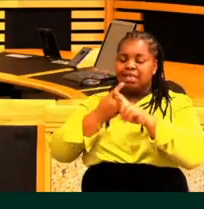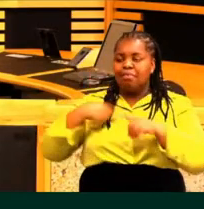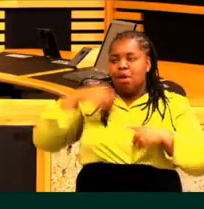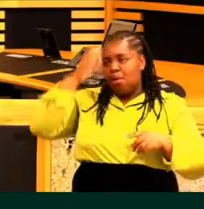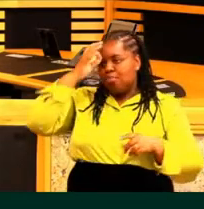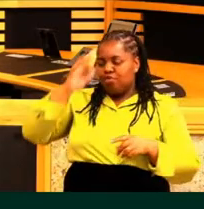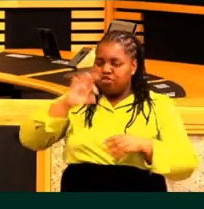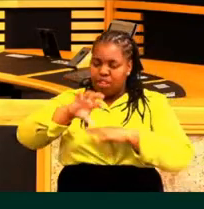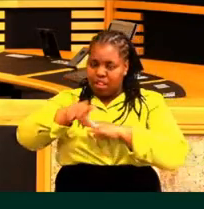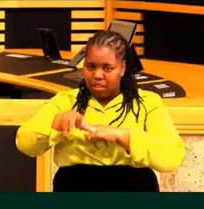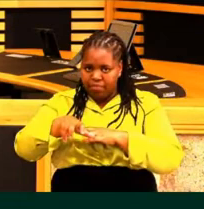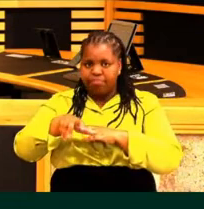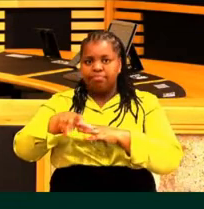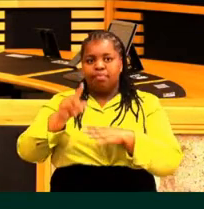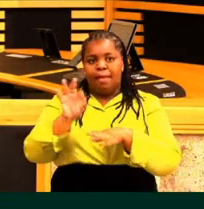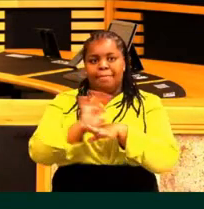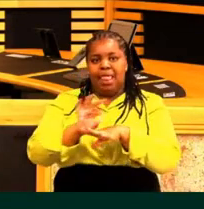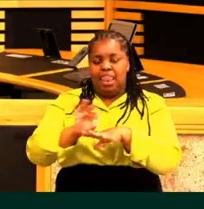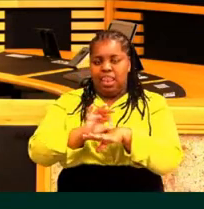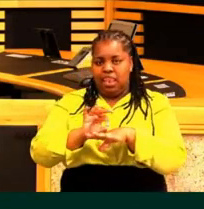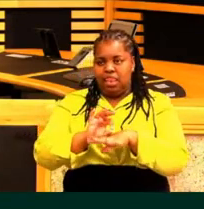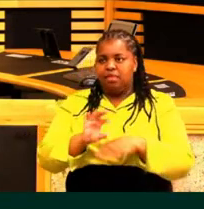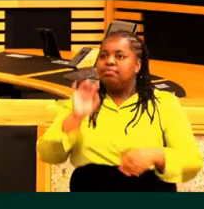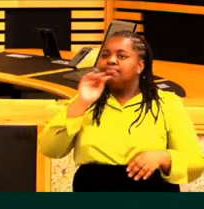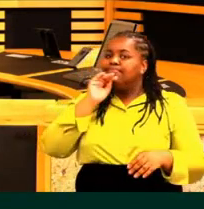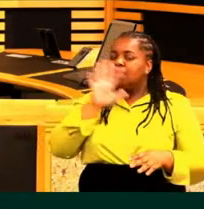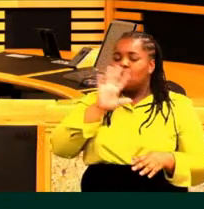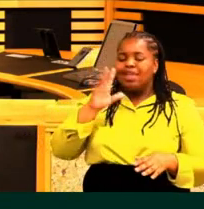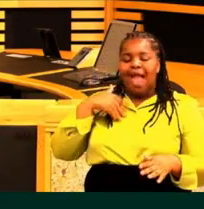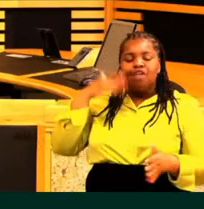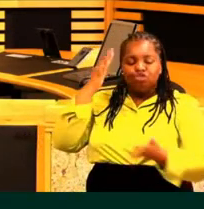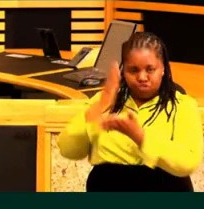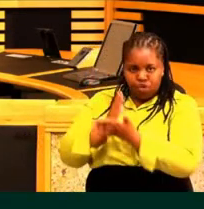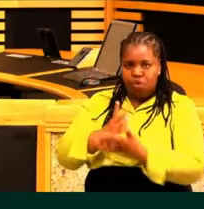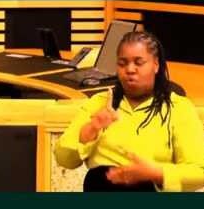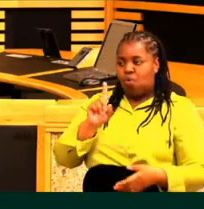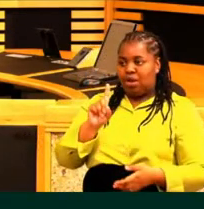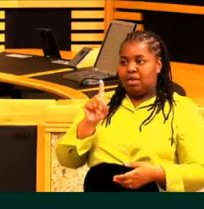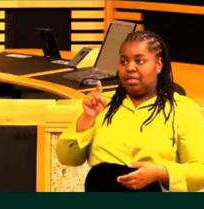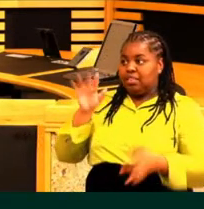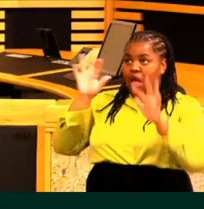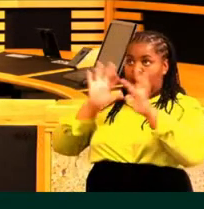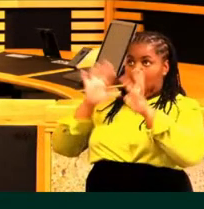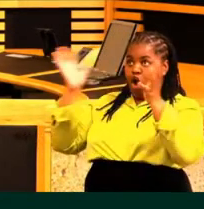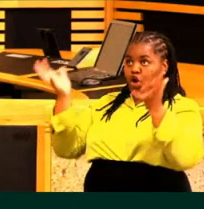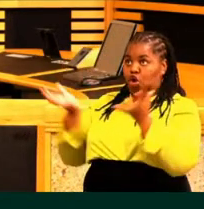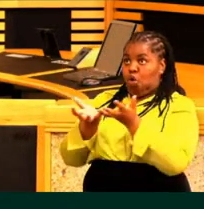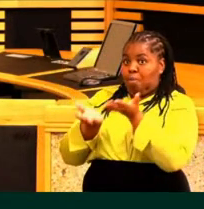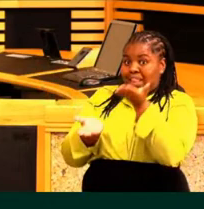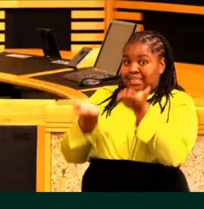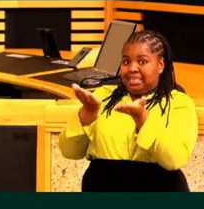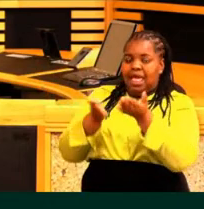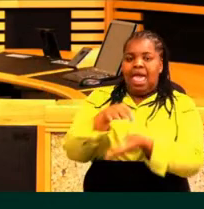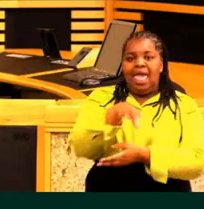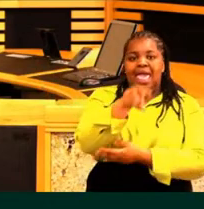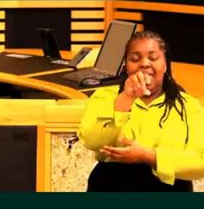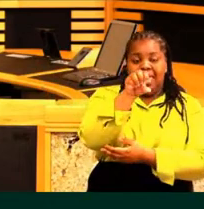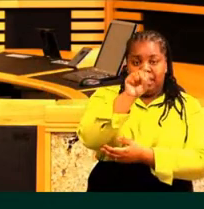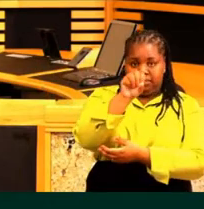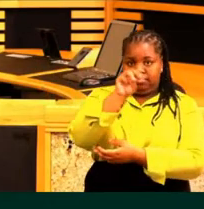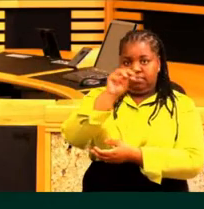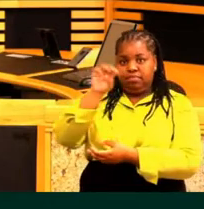government development plan it is without a doubt that in our in the global scale SMA means as well as